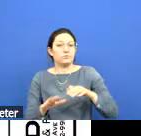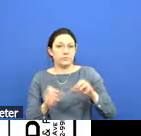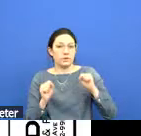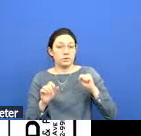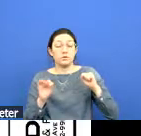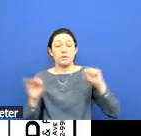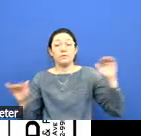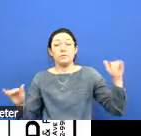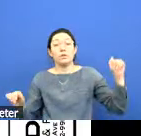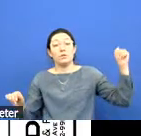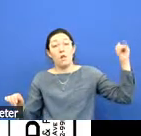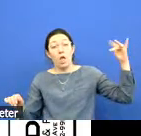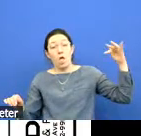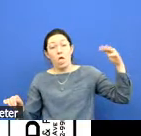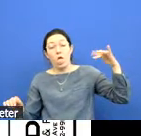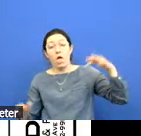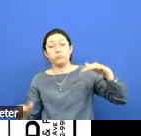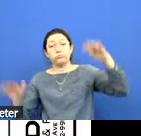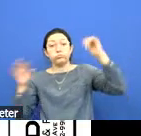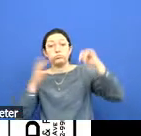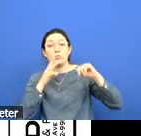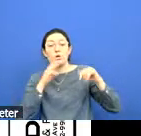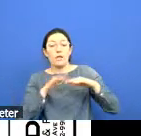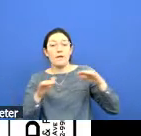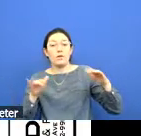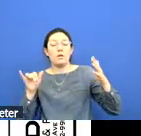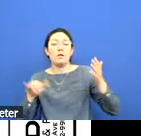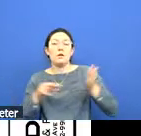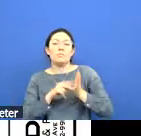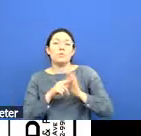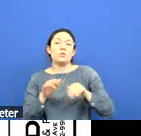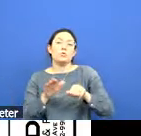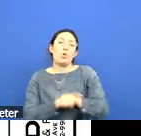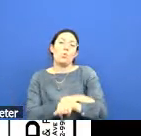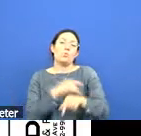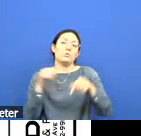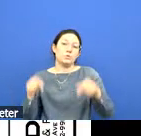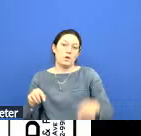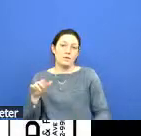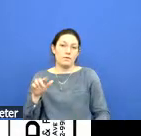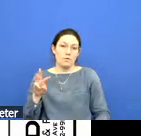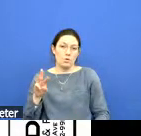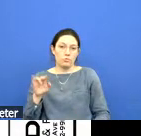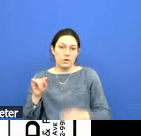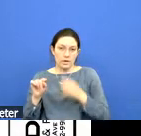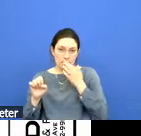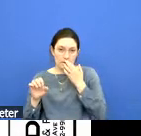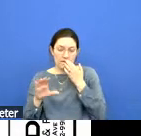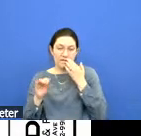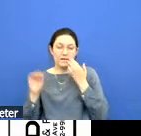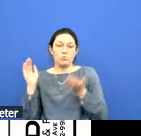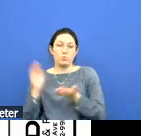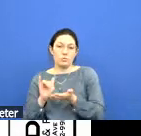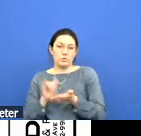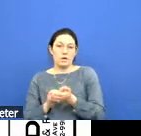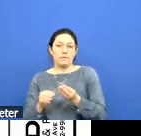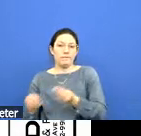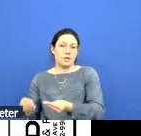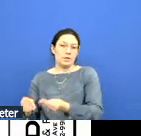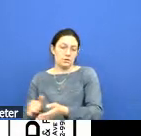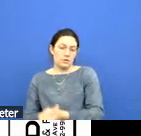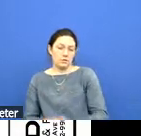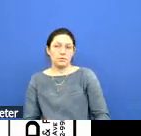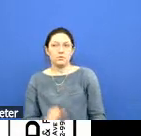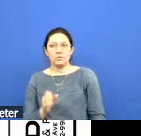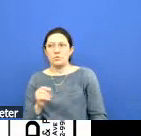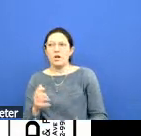bunch of water that raises that water level, that slows the flow rate down. and reduces the rate at which it's coming downstream. So